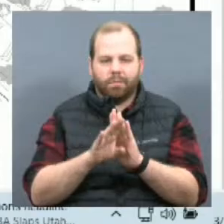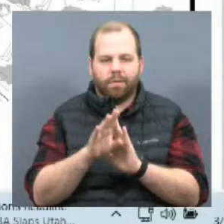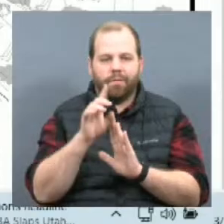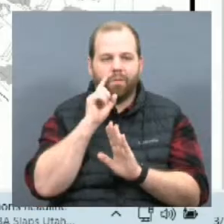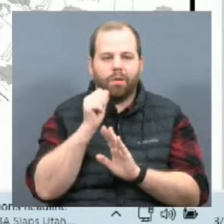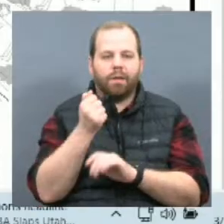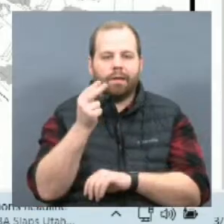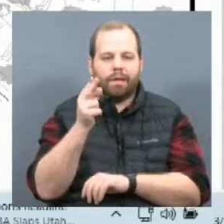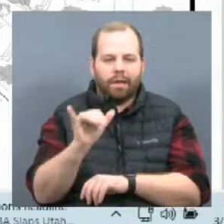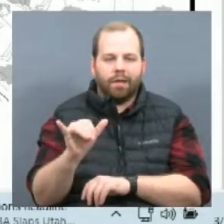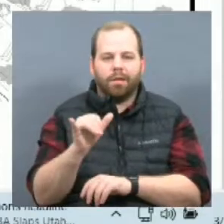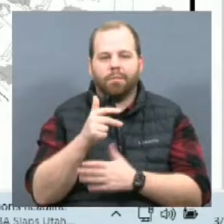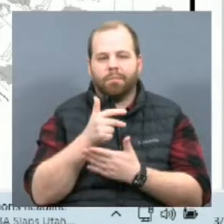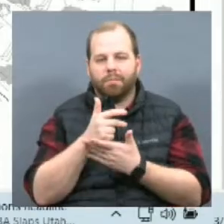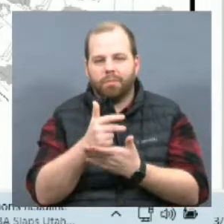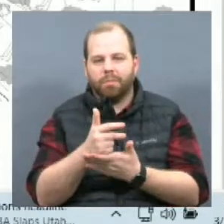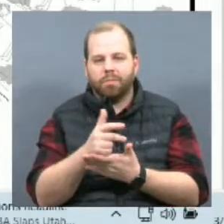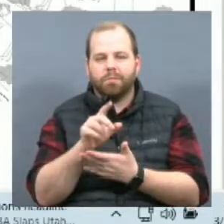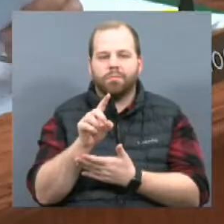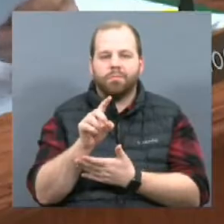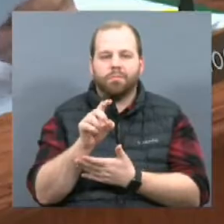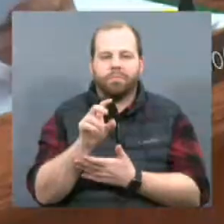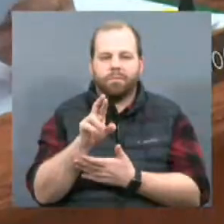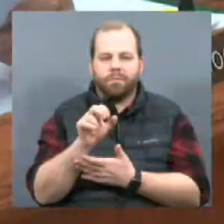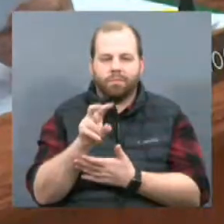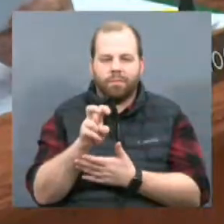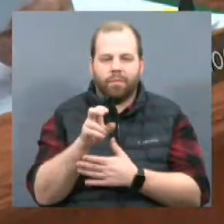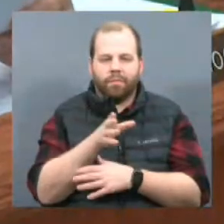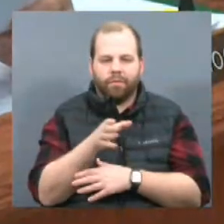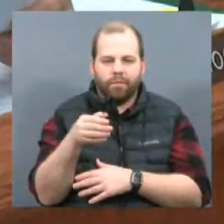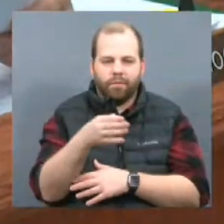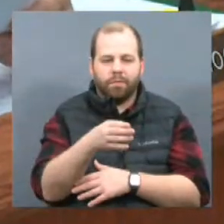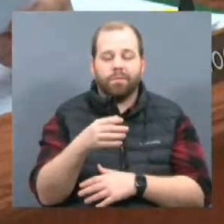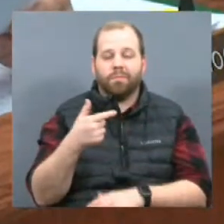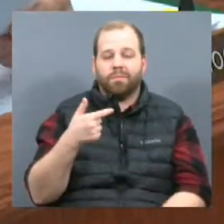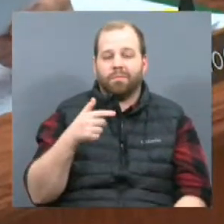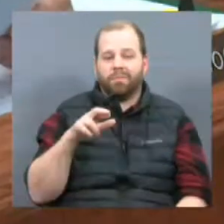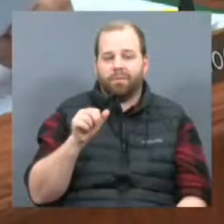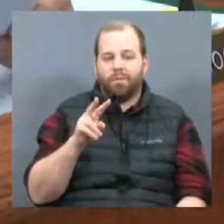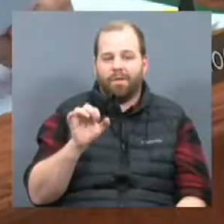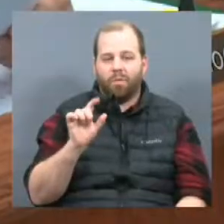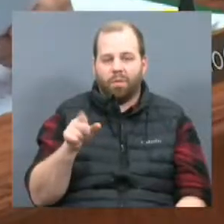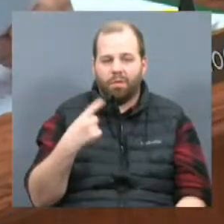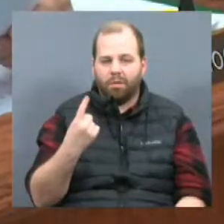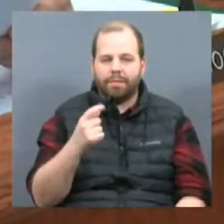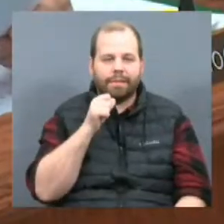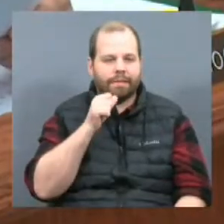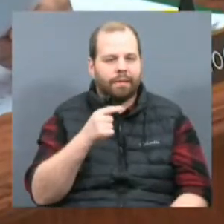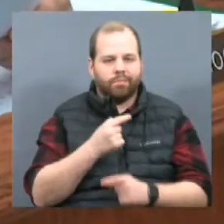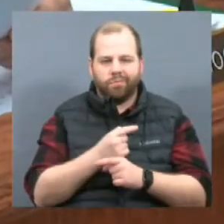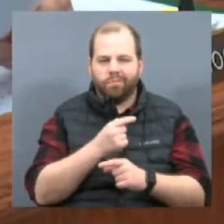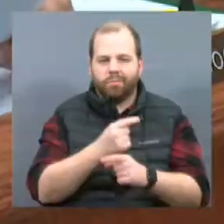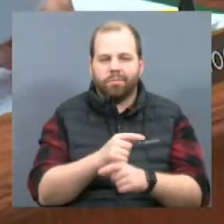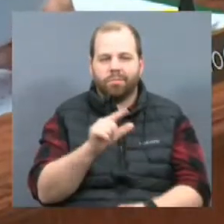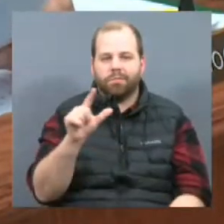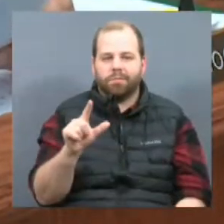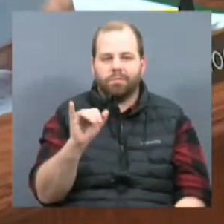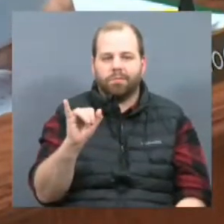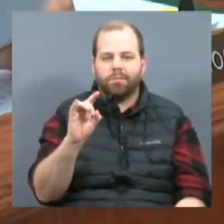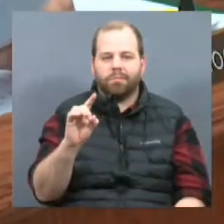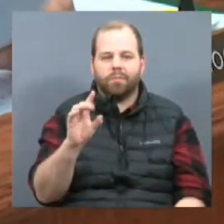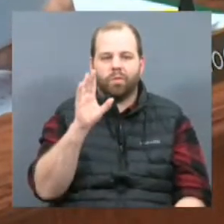any parking or drives. Gravel alone will not be accepted as a parking material. The LID shall be submitted and